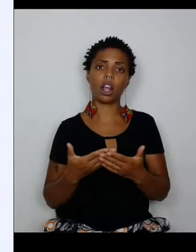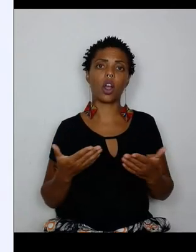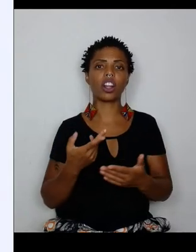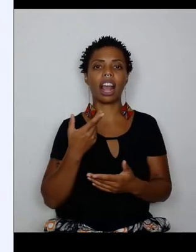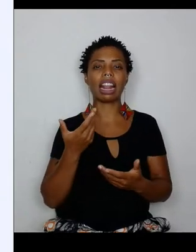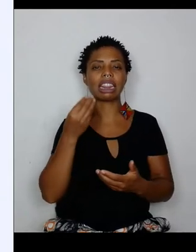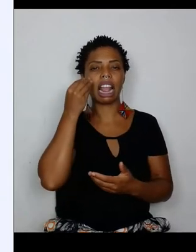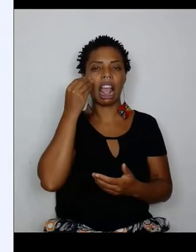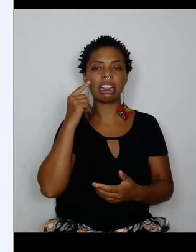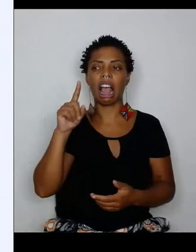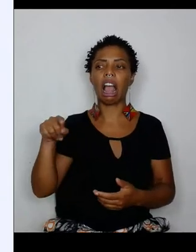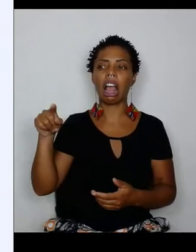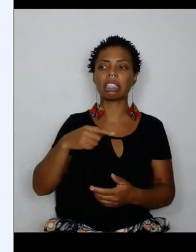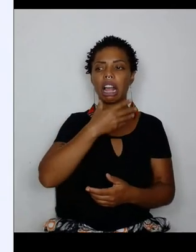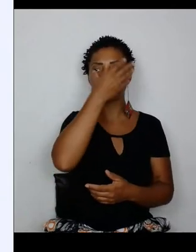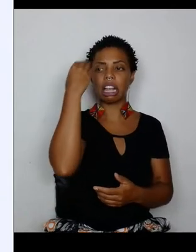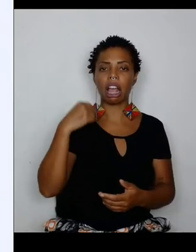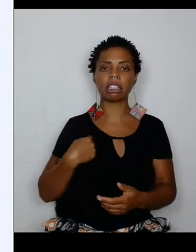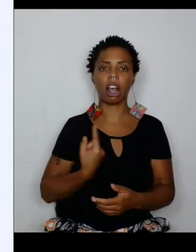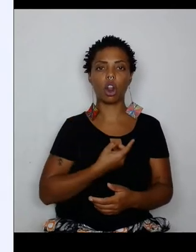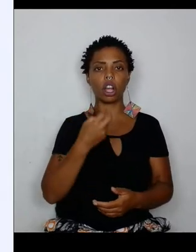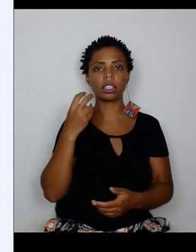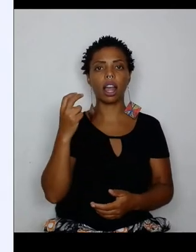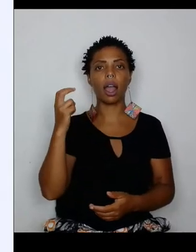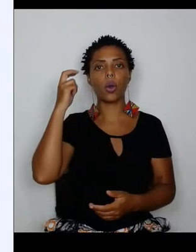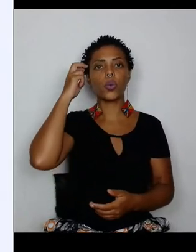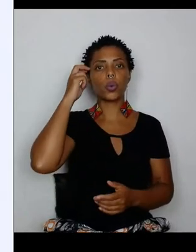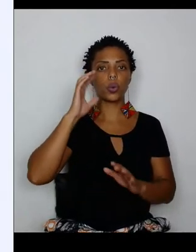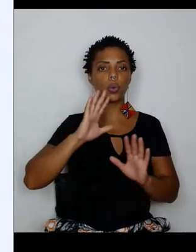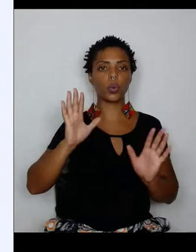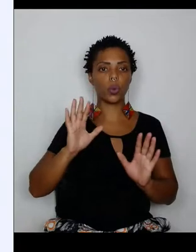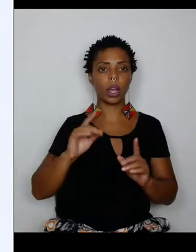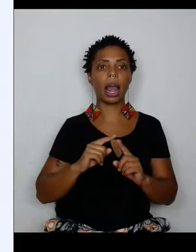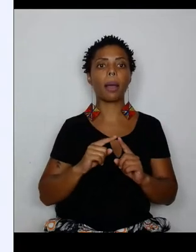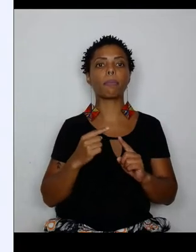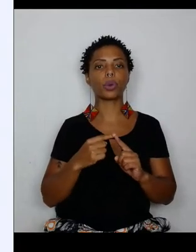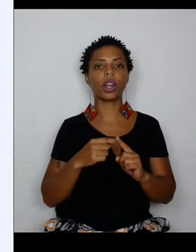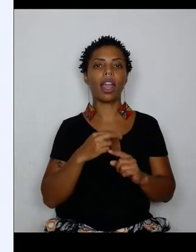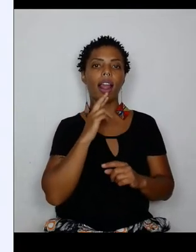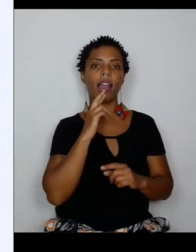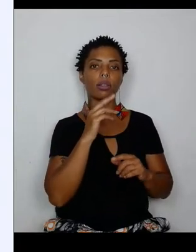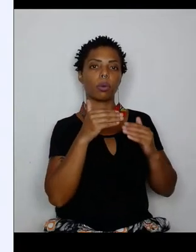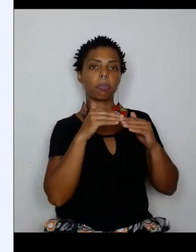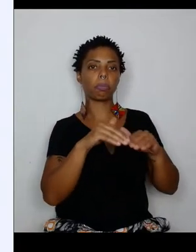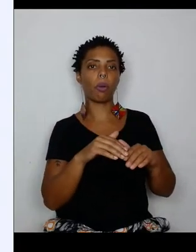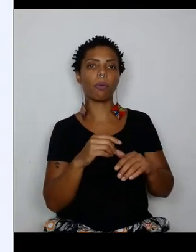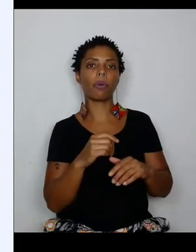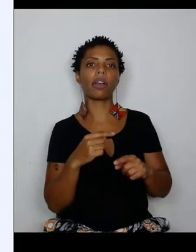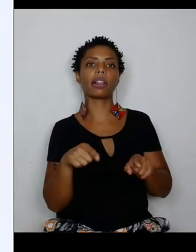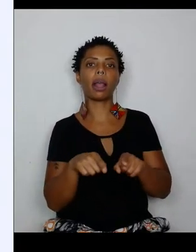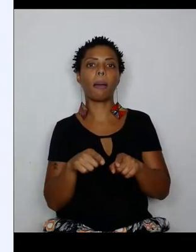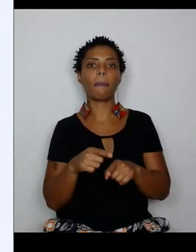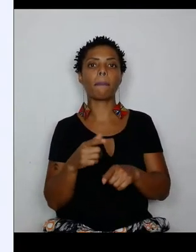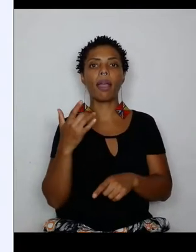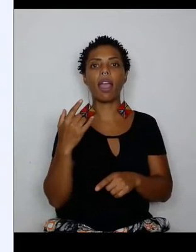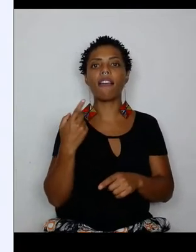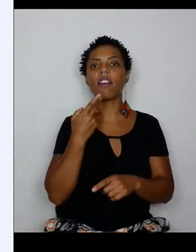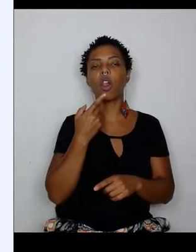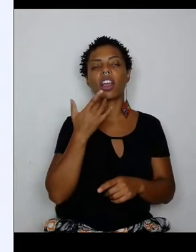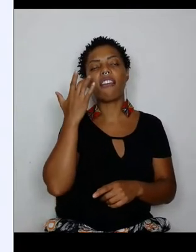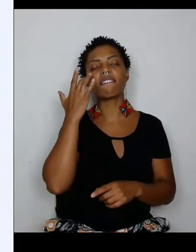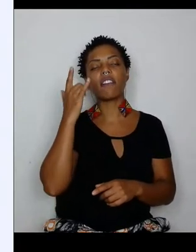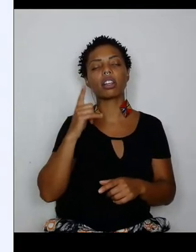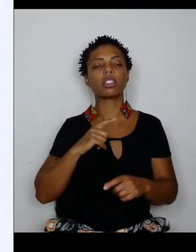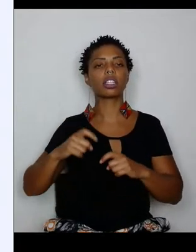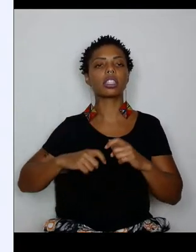memory his crude response to the easy availability of sex and polynesia is much quoted in the literature that